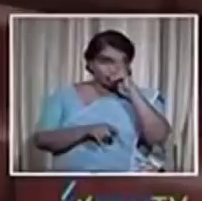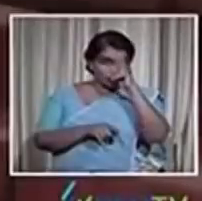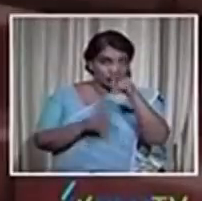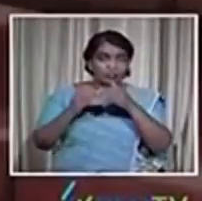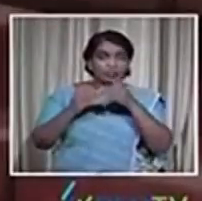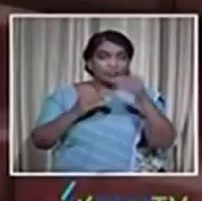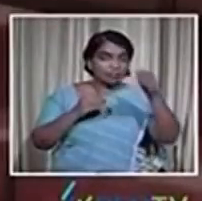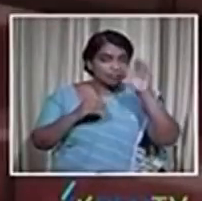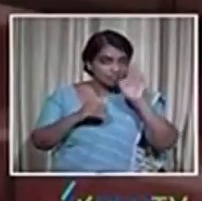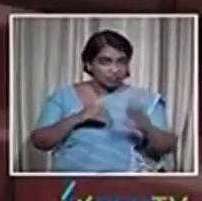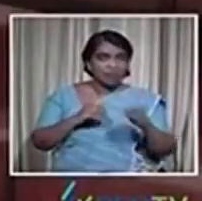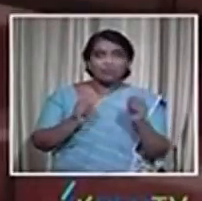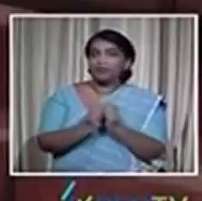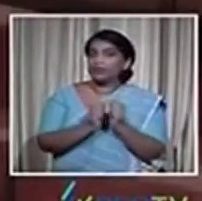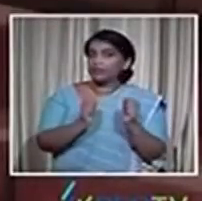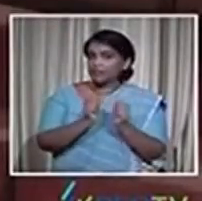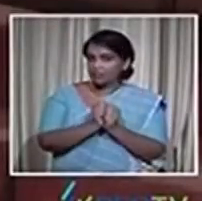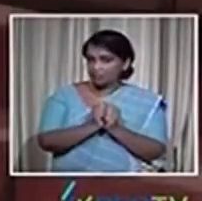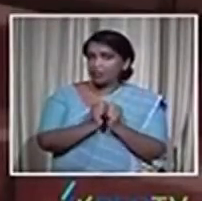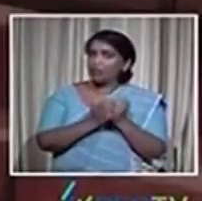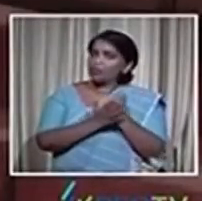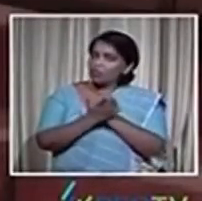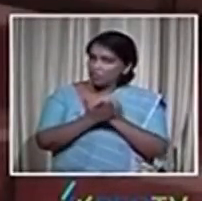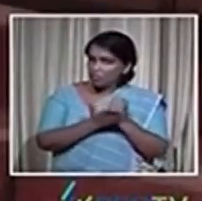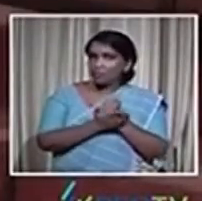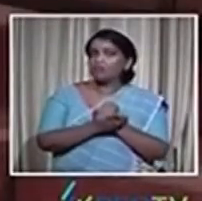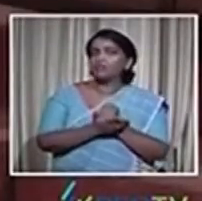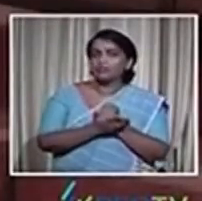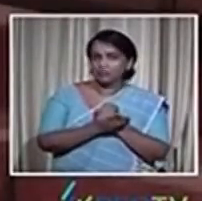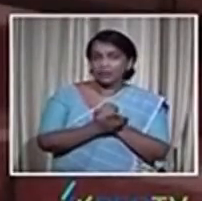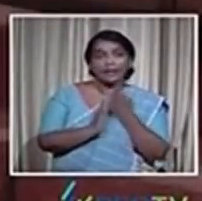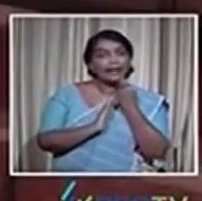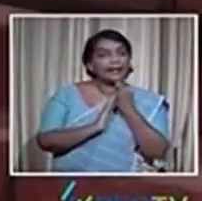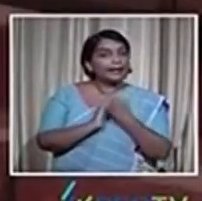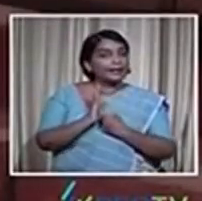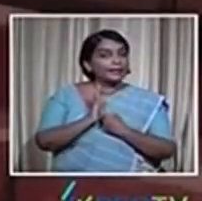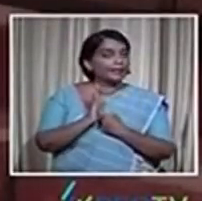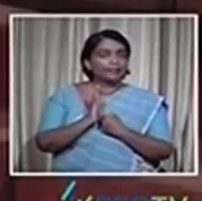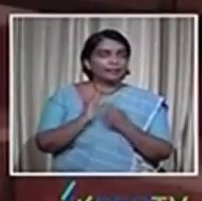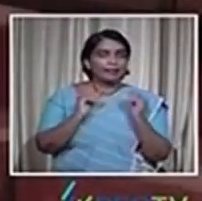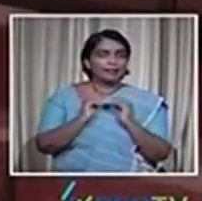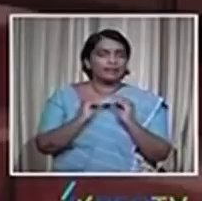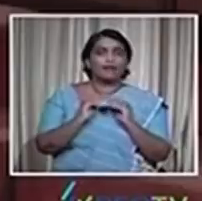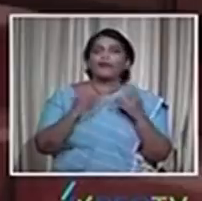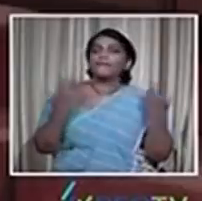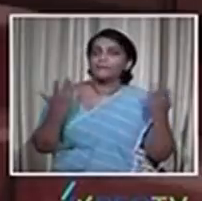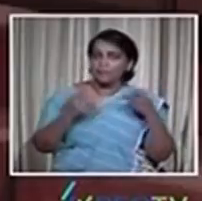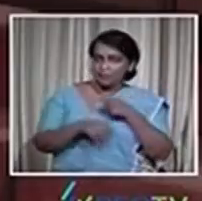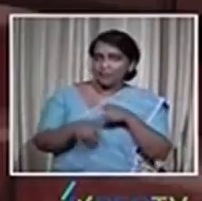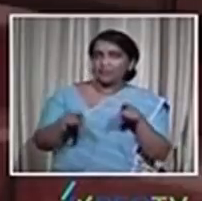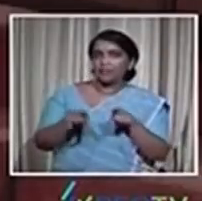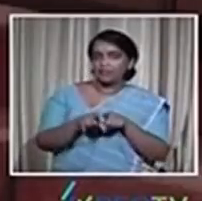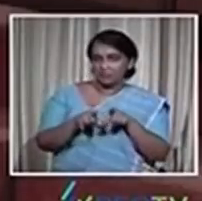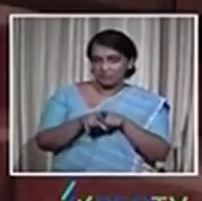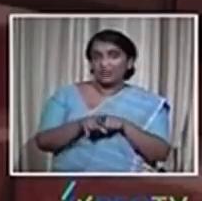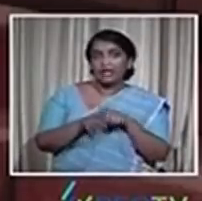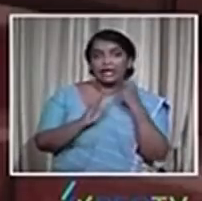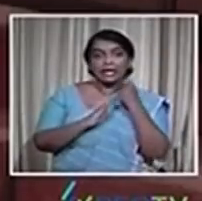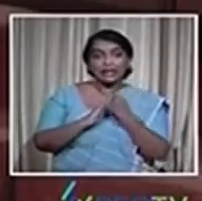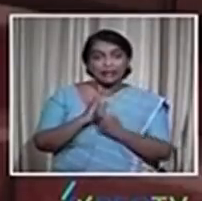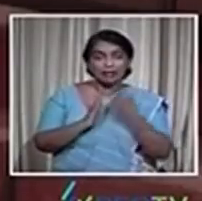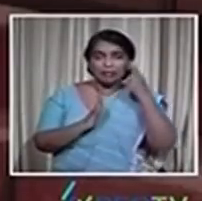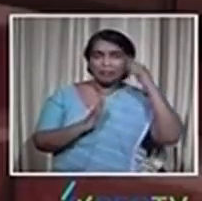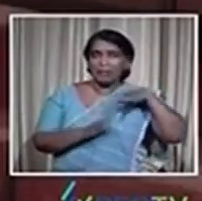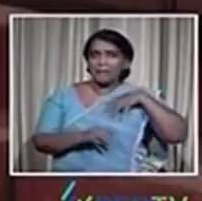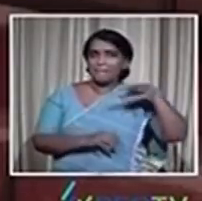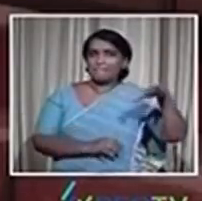Questions continue to be raised on whether the government still holds a majority in Parliament. Lawmakers missed an opportunity to put the majority to a test